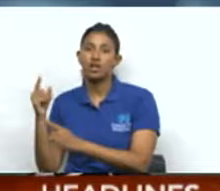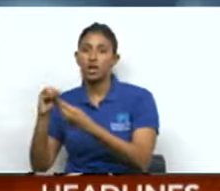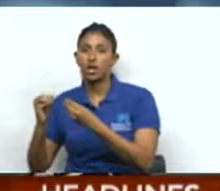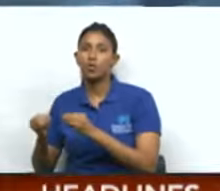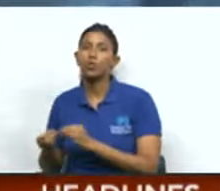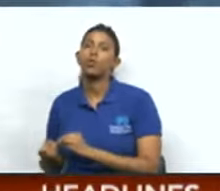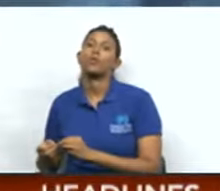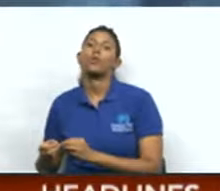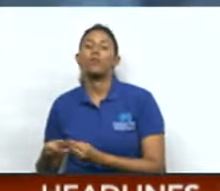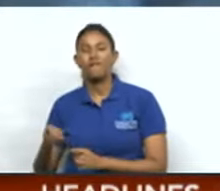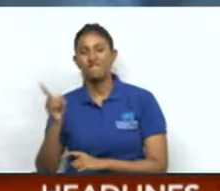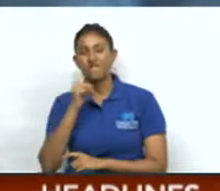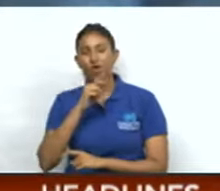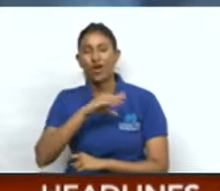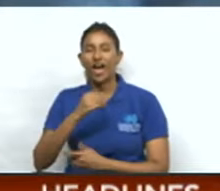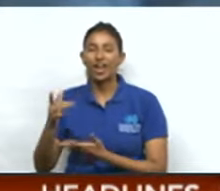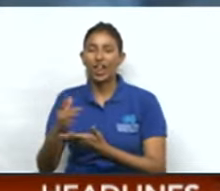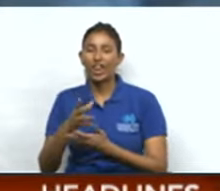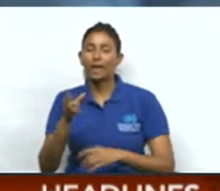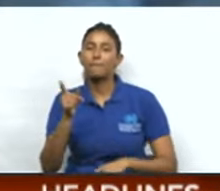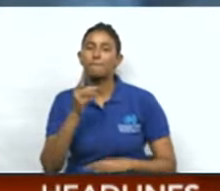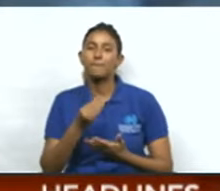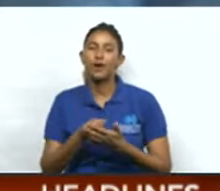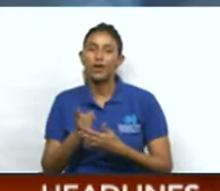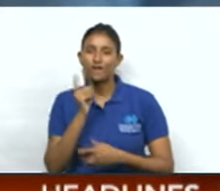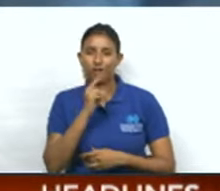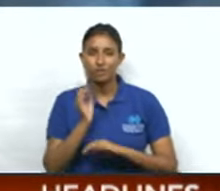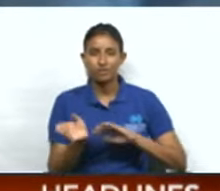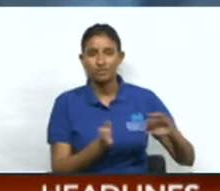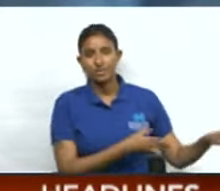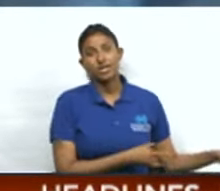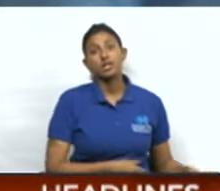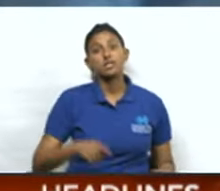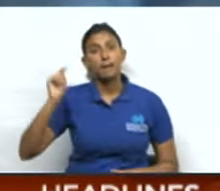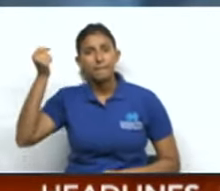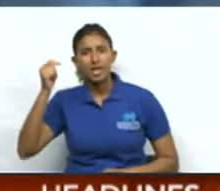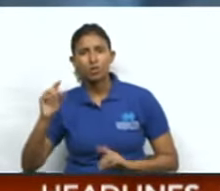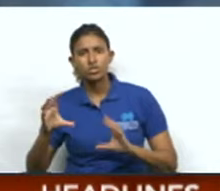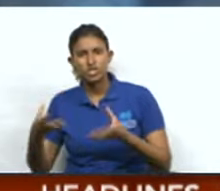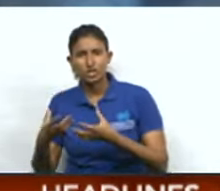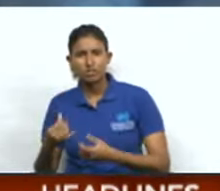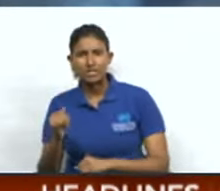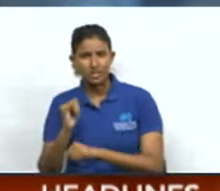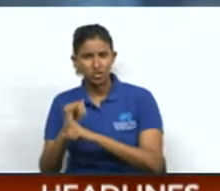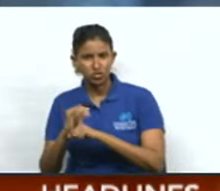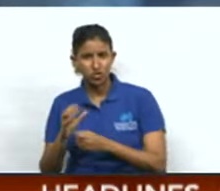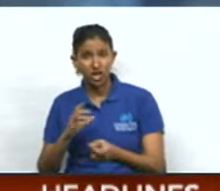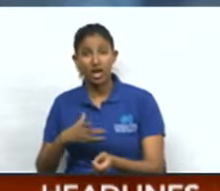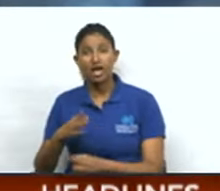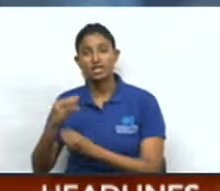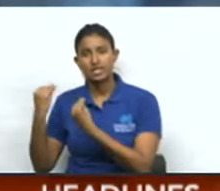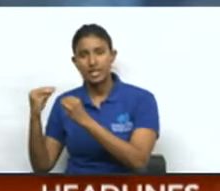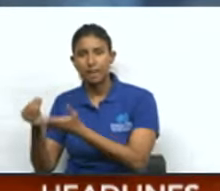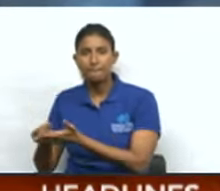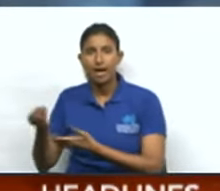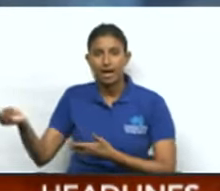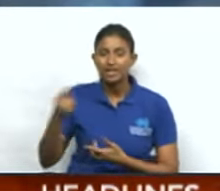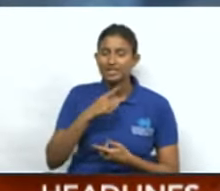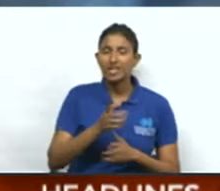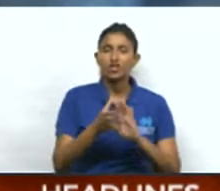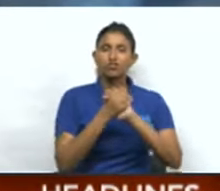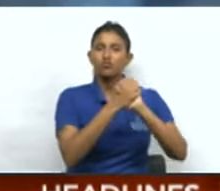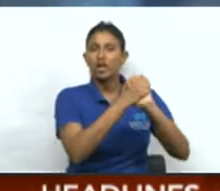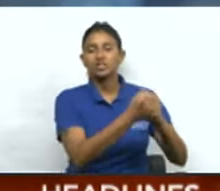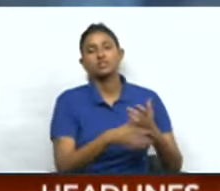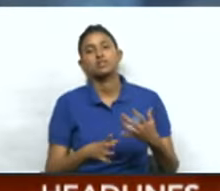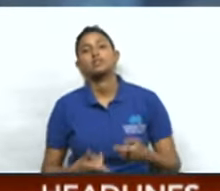pretenses. Members of the Tobago Chamber of Industry and Commerce are praising the Port Authority and Caribbean Airlines for